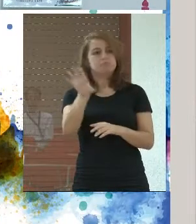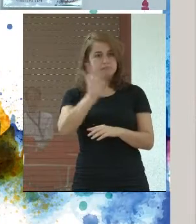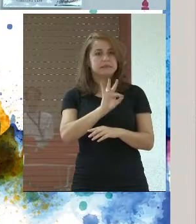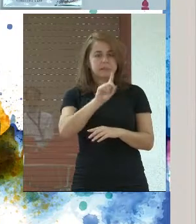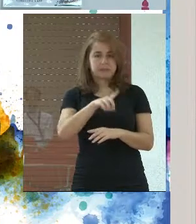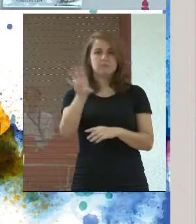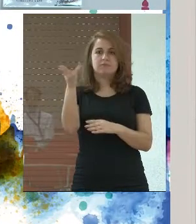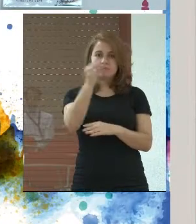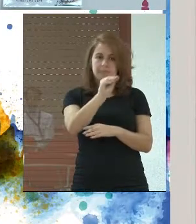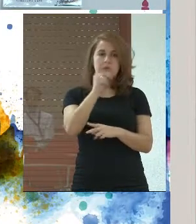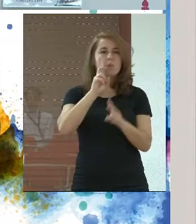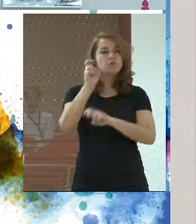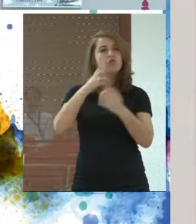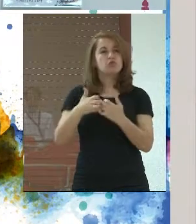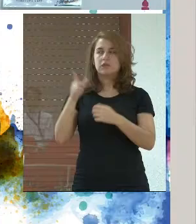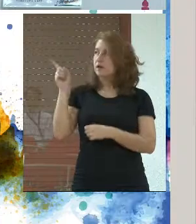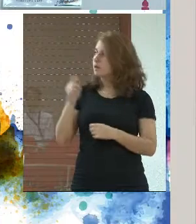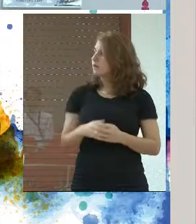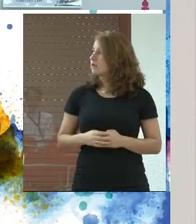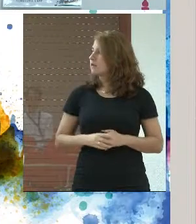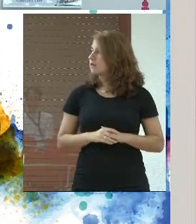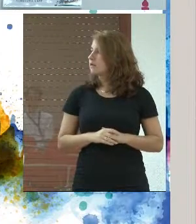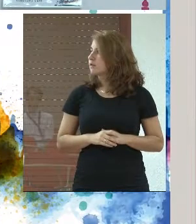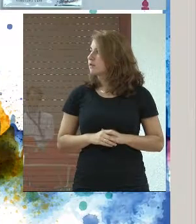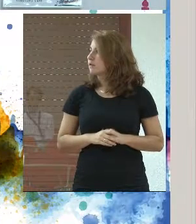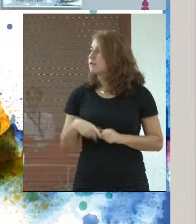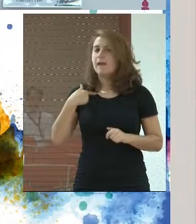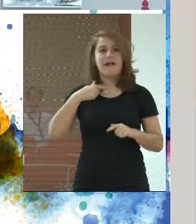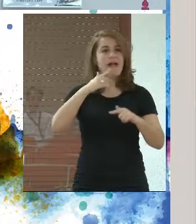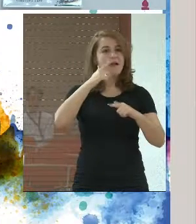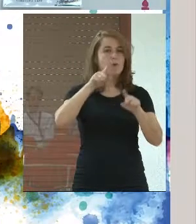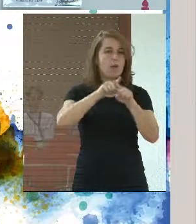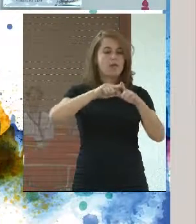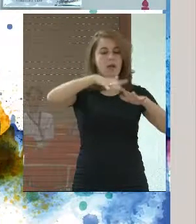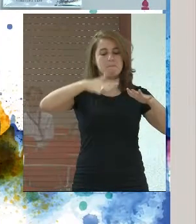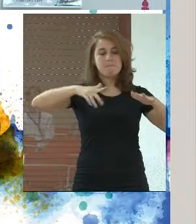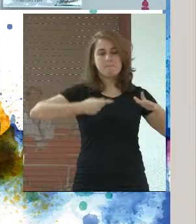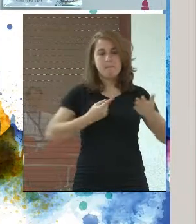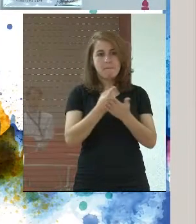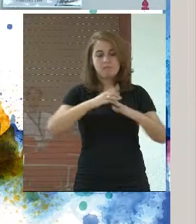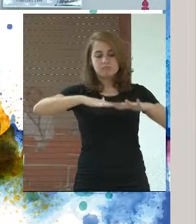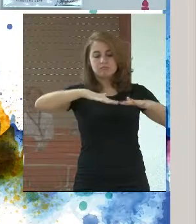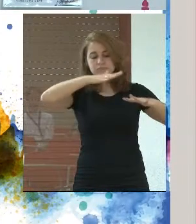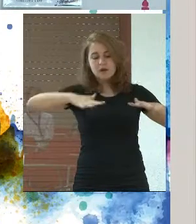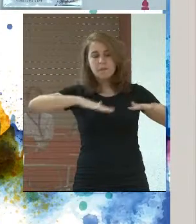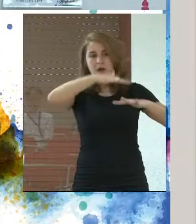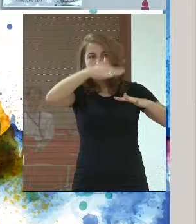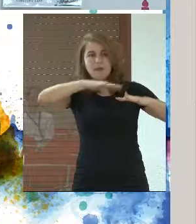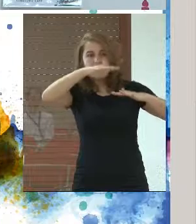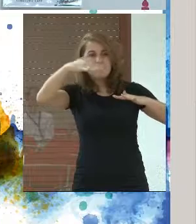industrial layer, I just cancel and I go to another layer. But in this case, I'm going to add the industrial layer. These